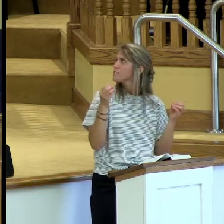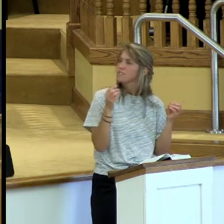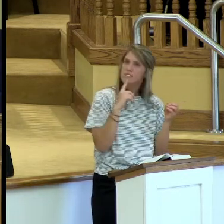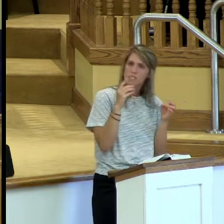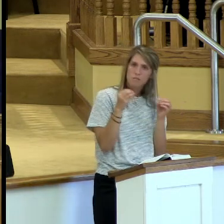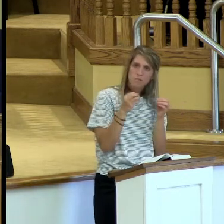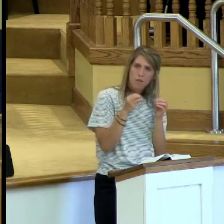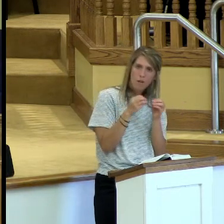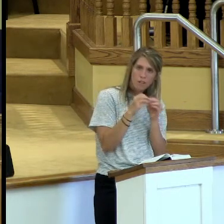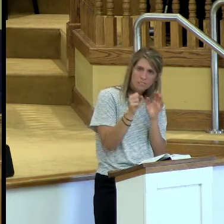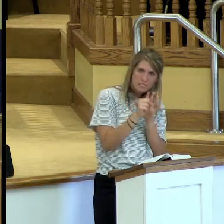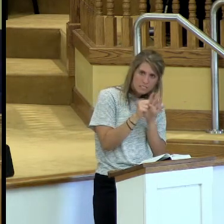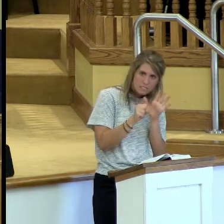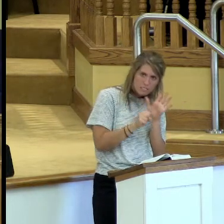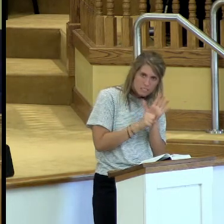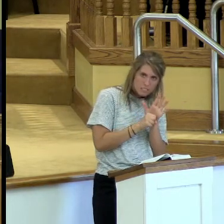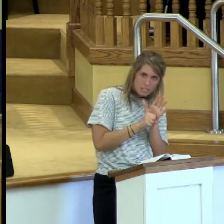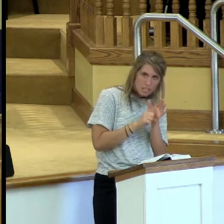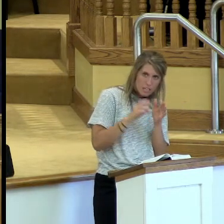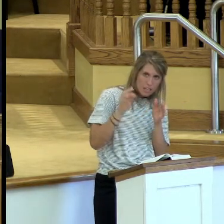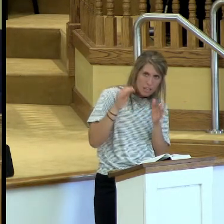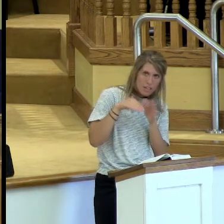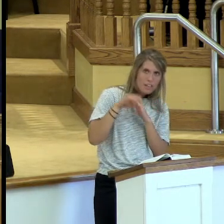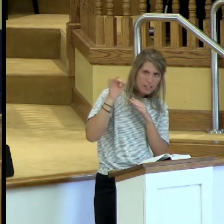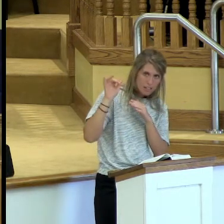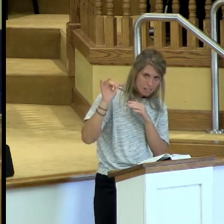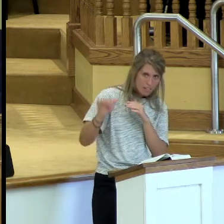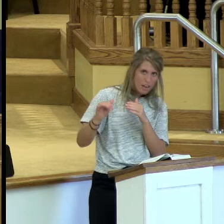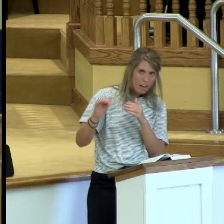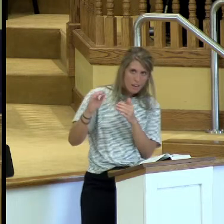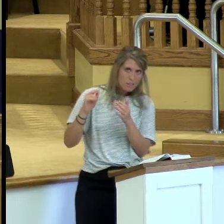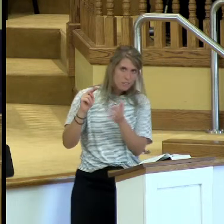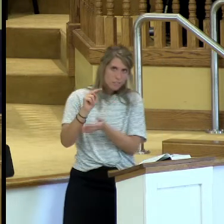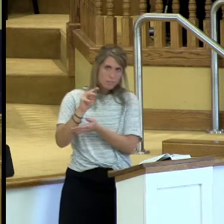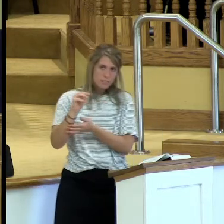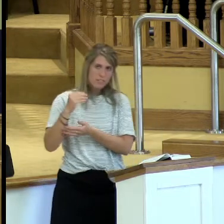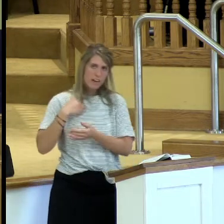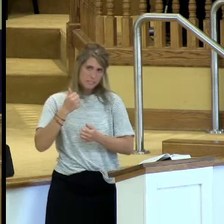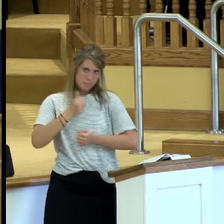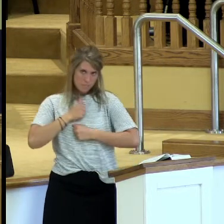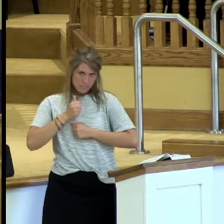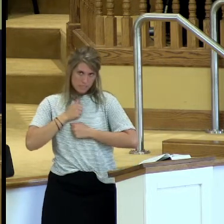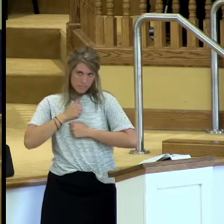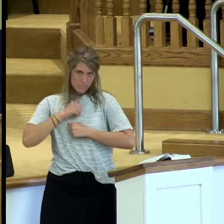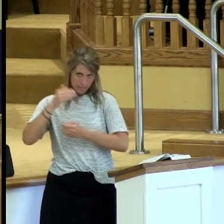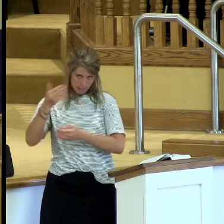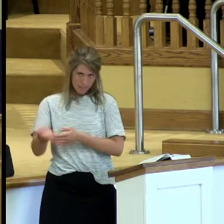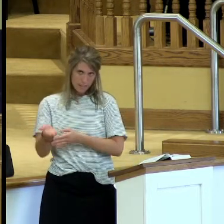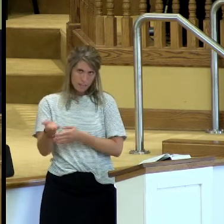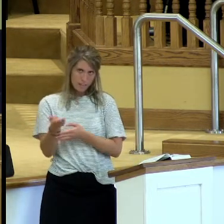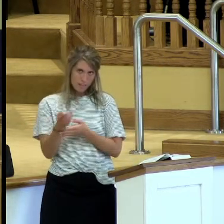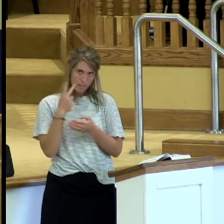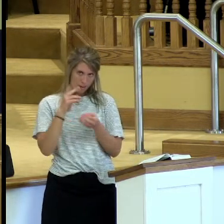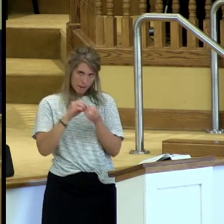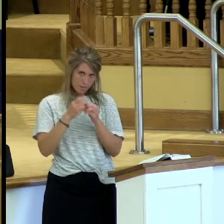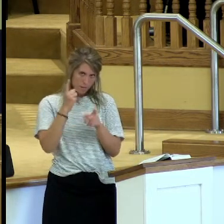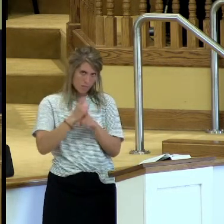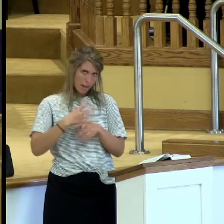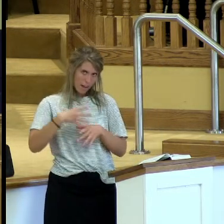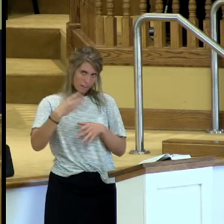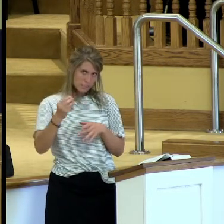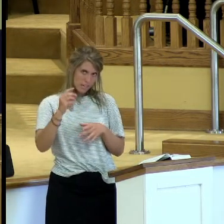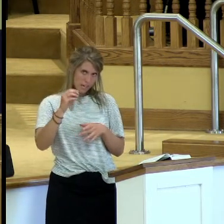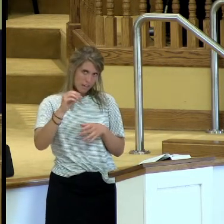city and state in America in Los Alamos, New Mexico. Alamogordo has a military base. Look at this, though. Look at the numbers. Right